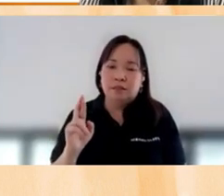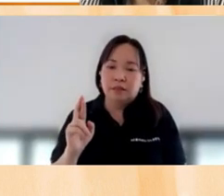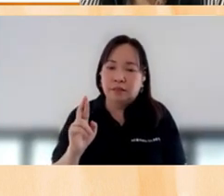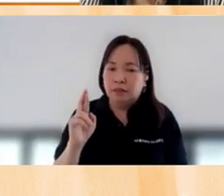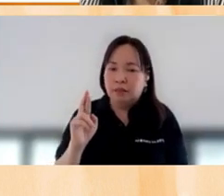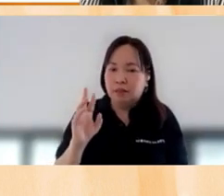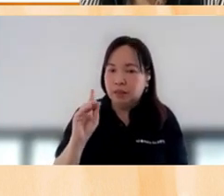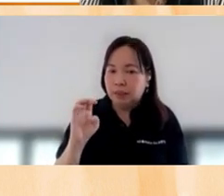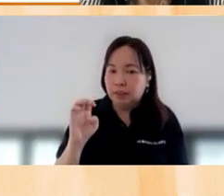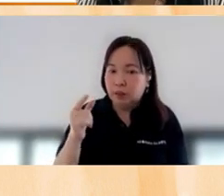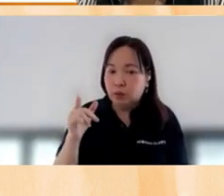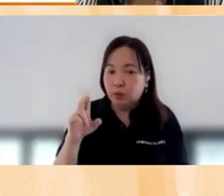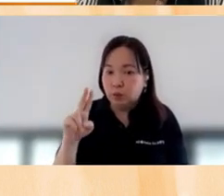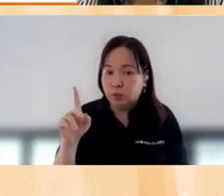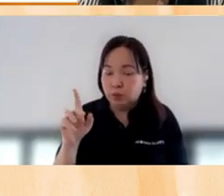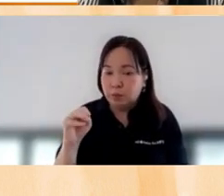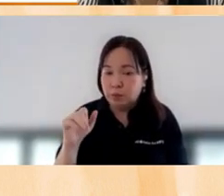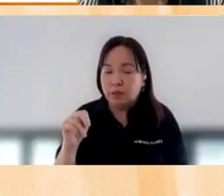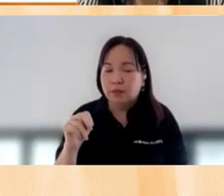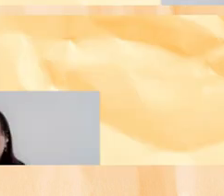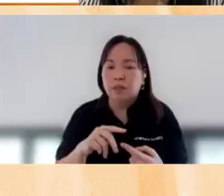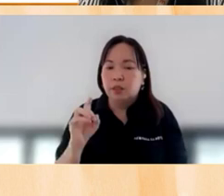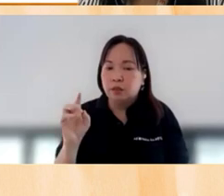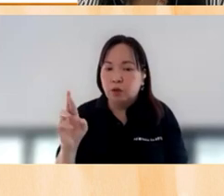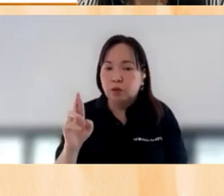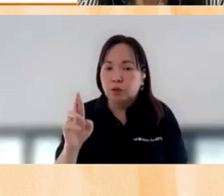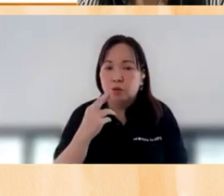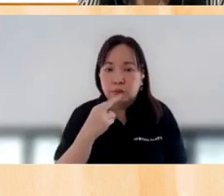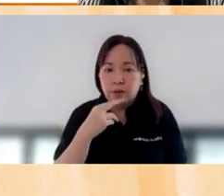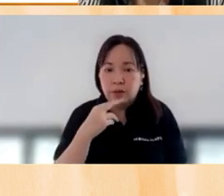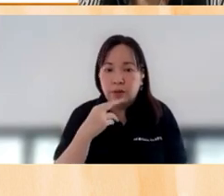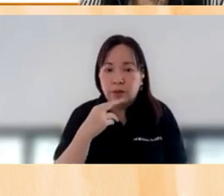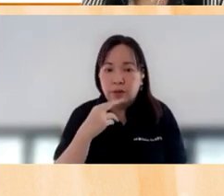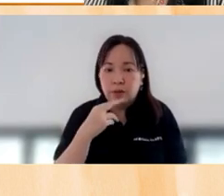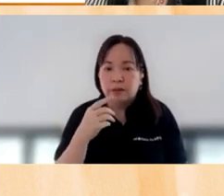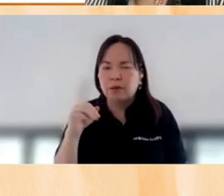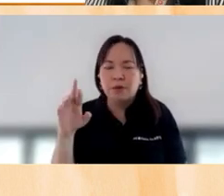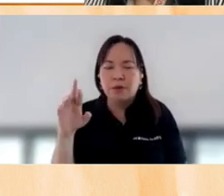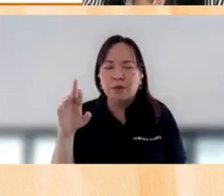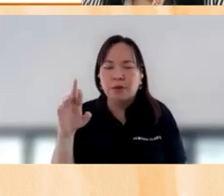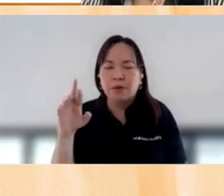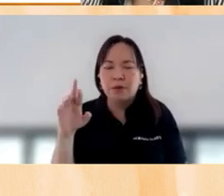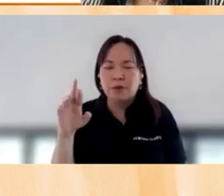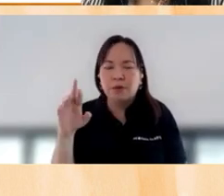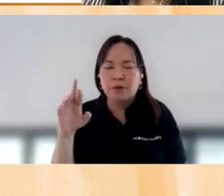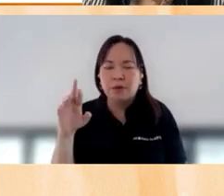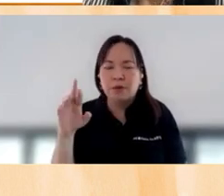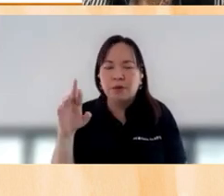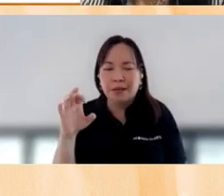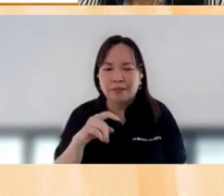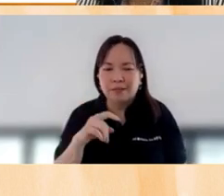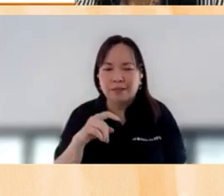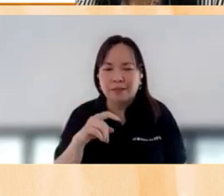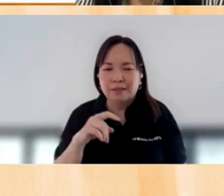Dr. Darlene Pecache could not attend the open forum, but our other speakers will gladly answer your questions. May I